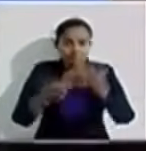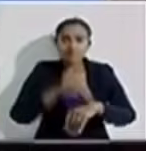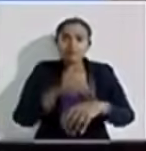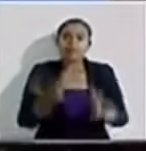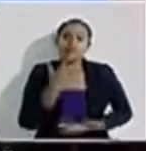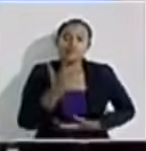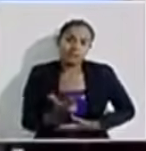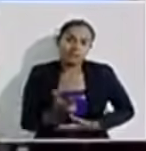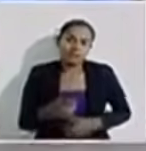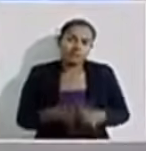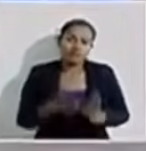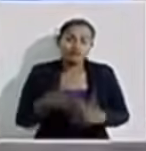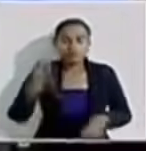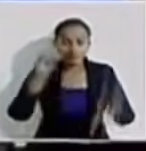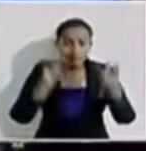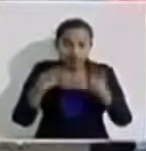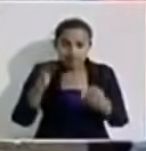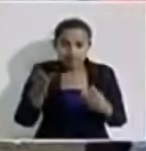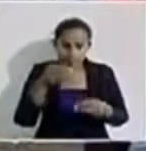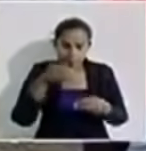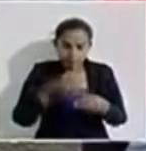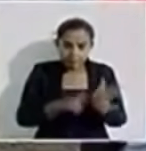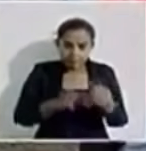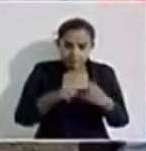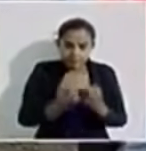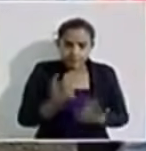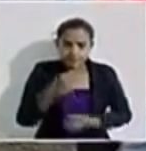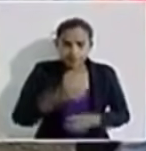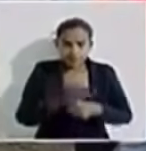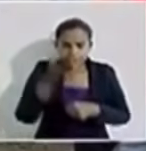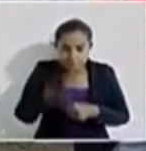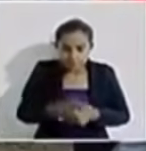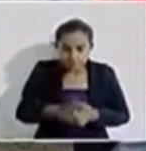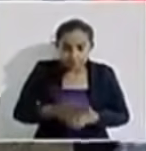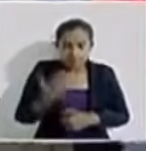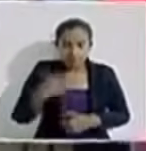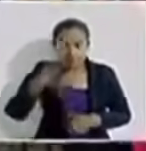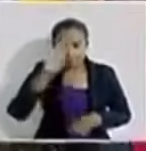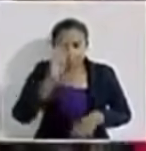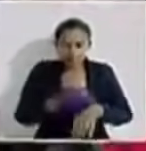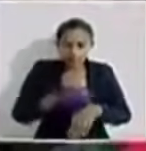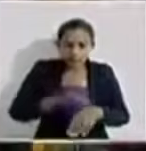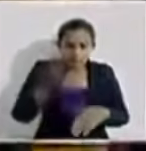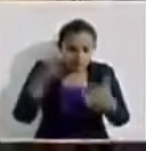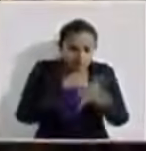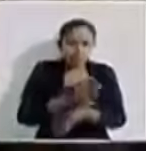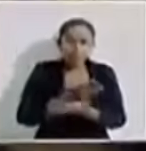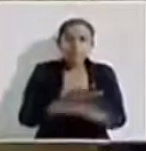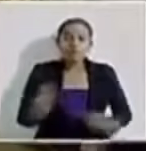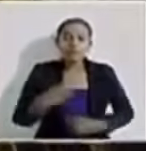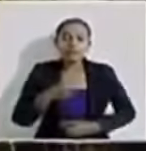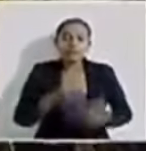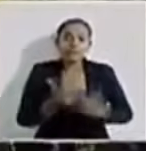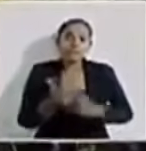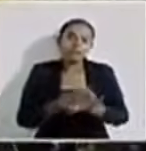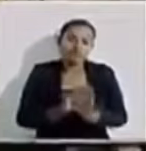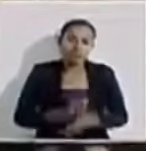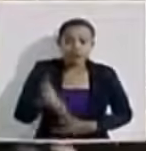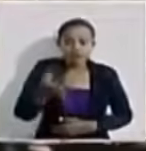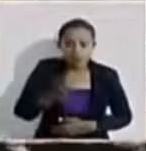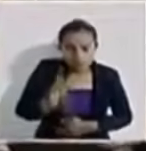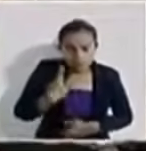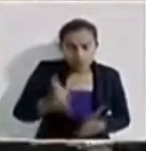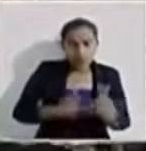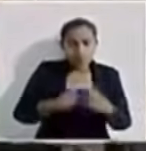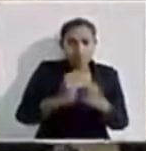NMRA concerning the COVID-19 pandemic was also lost in the process. But the NMRA said it had collected